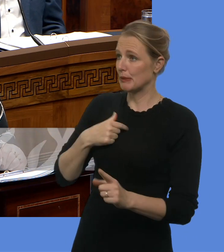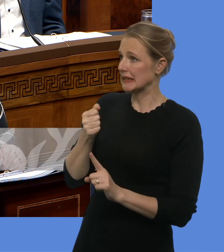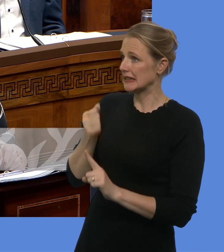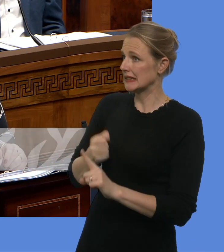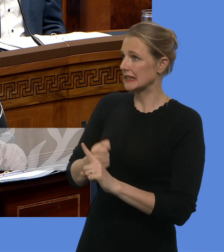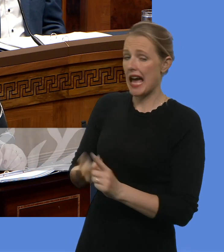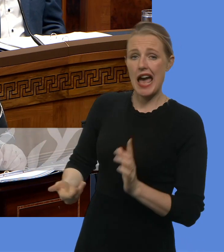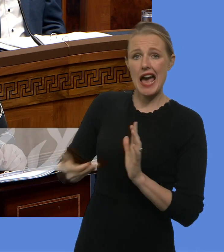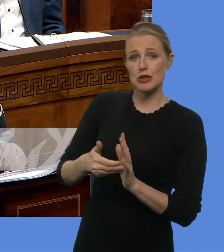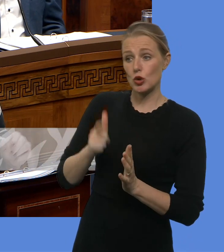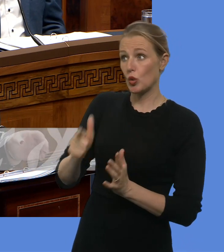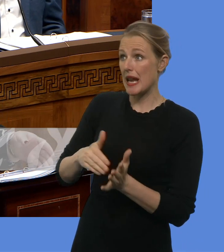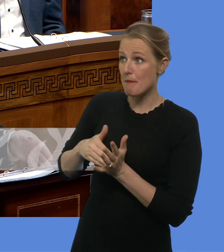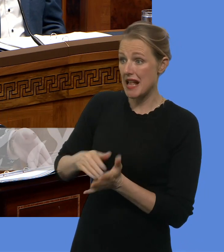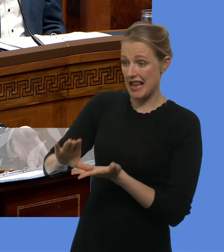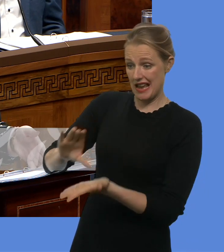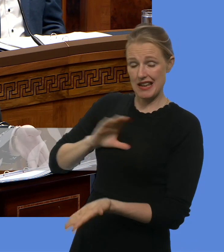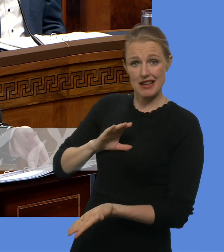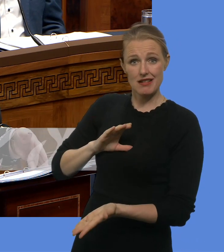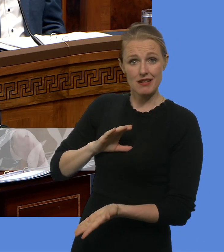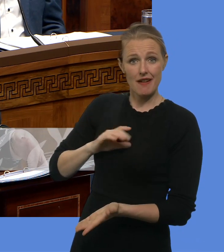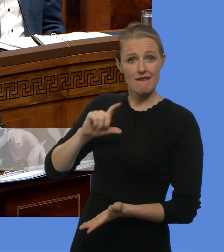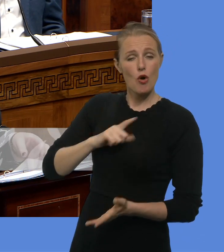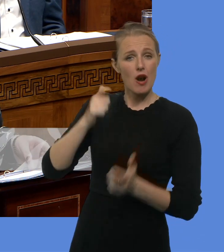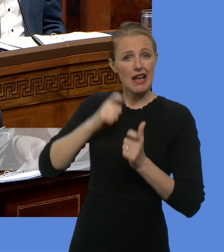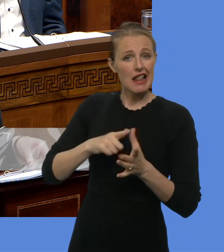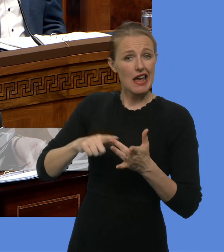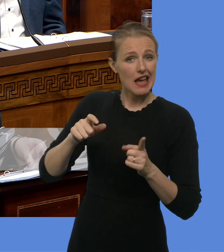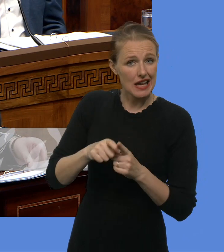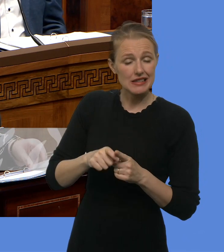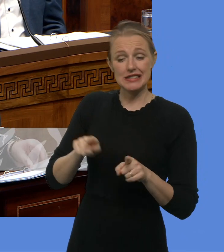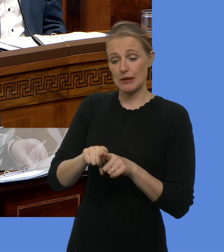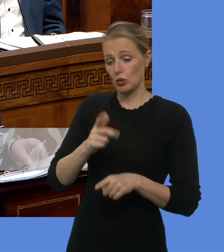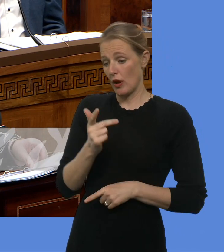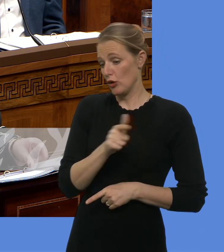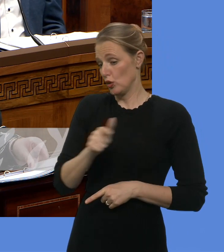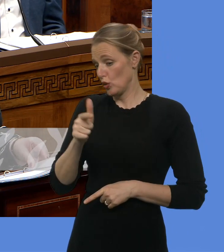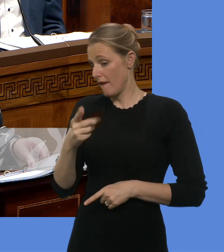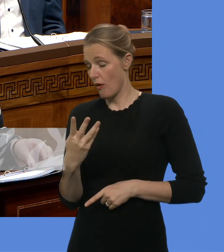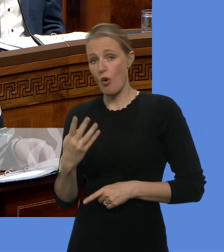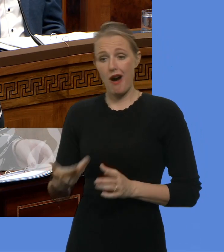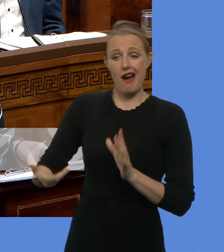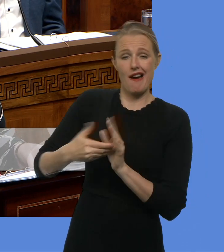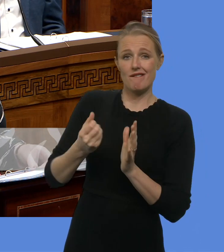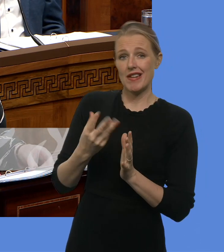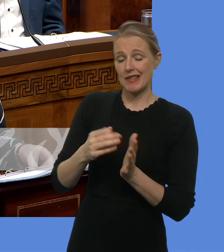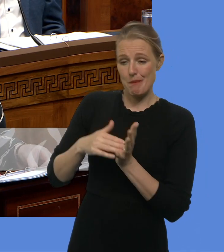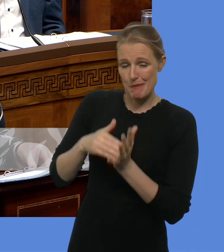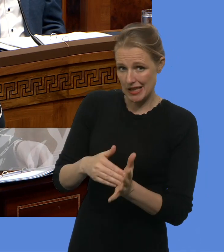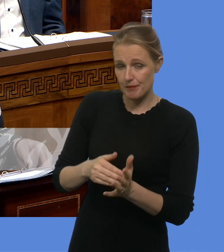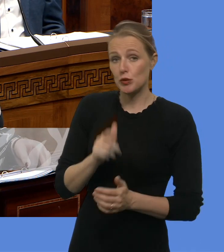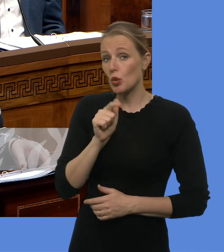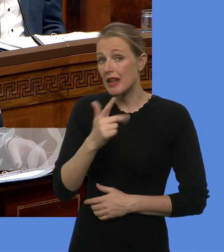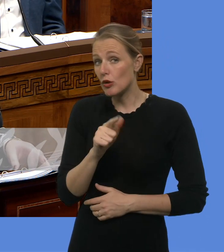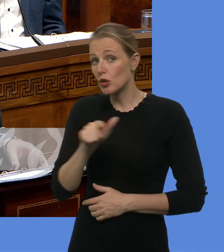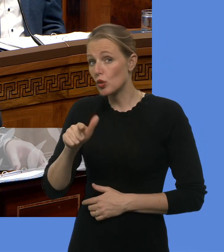in 22-23 and a further 14 additional budget in 23-24. The total legal aid spend in 23-24